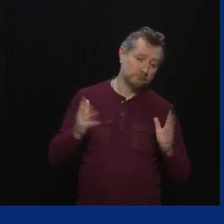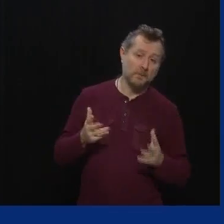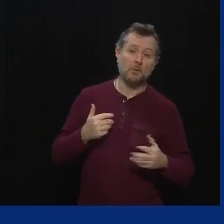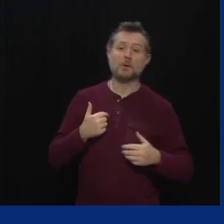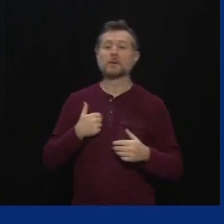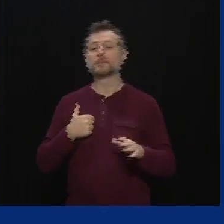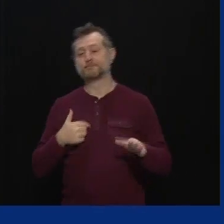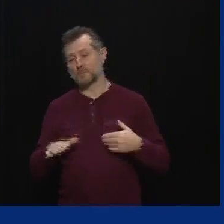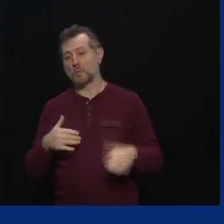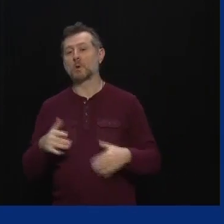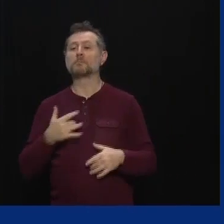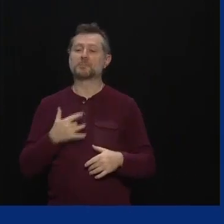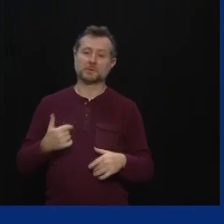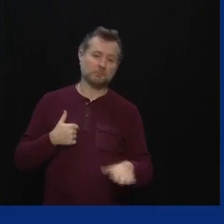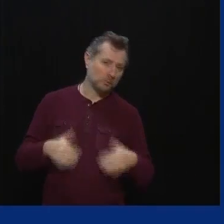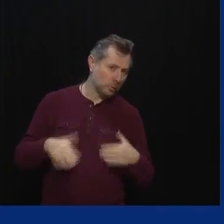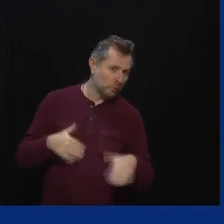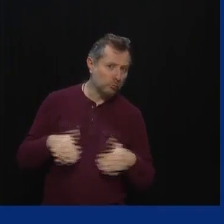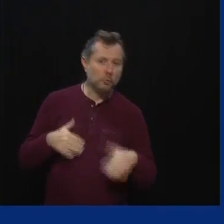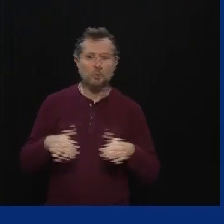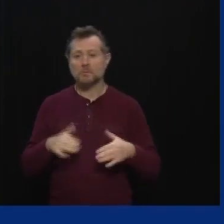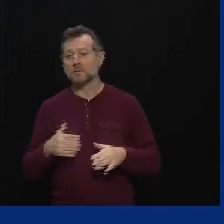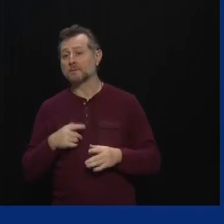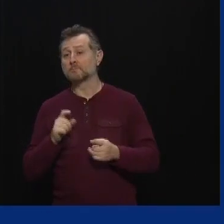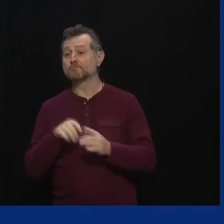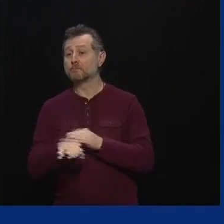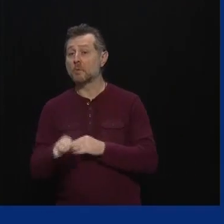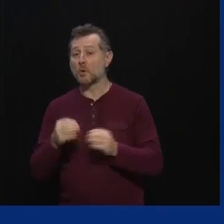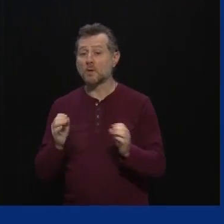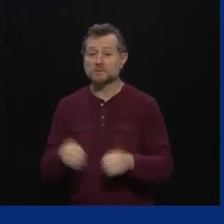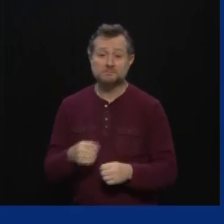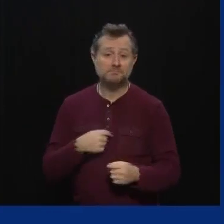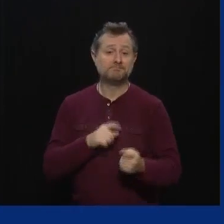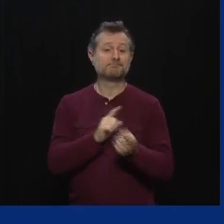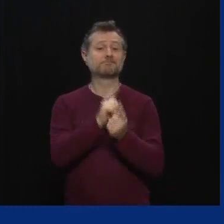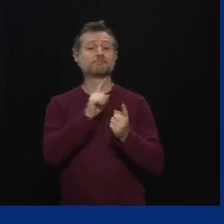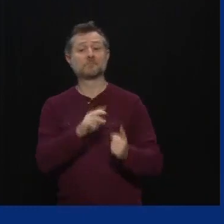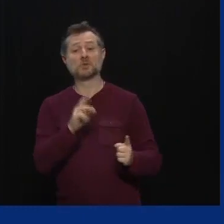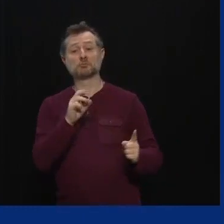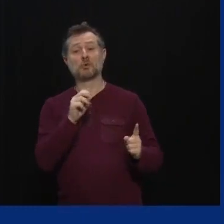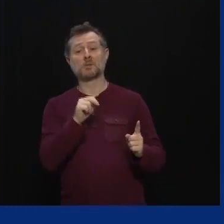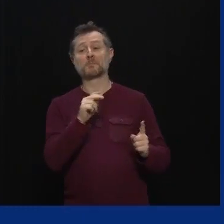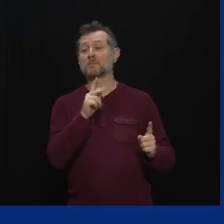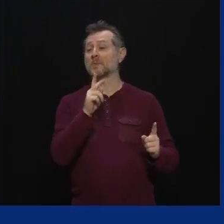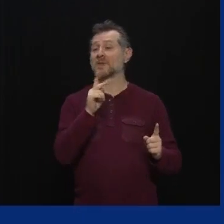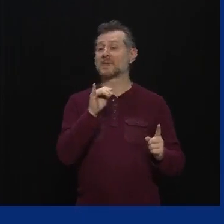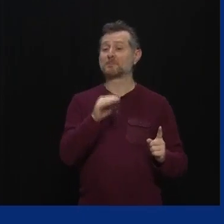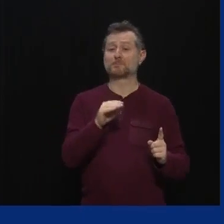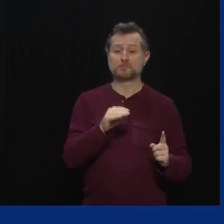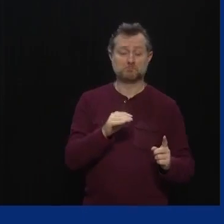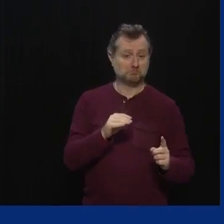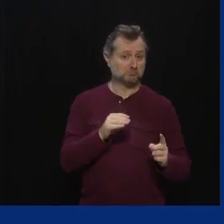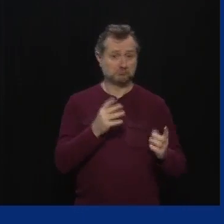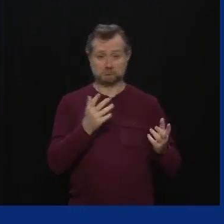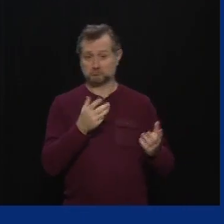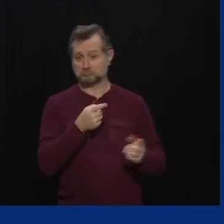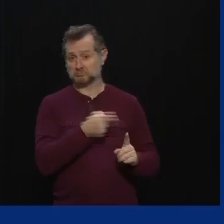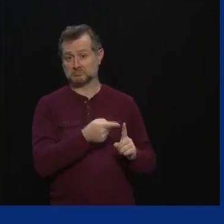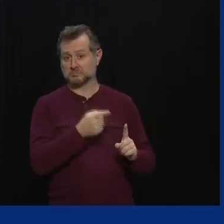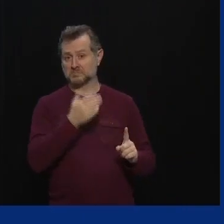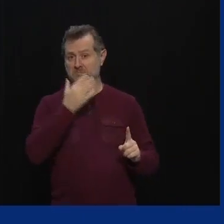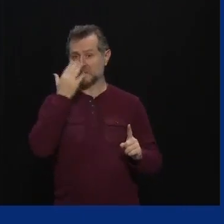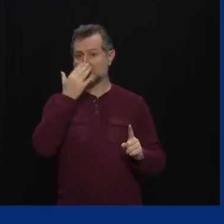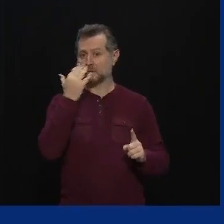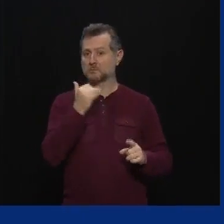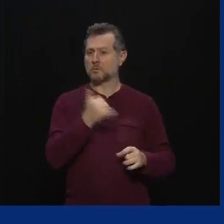the office and literally ran into Ron Kim in the middle of the intersection. And apparently he had just been out front protesting